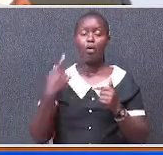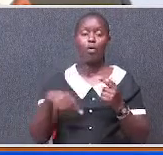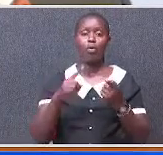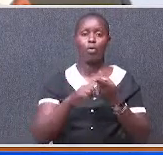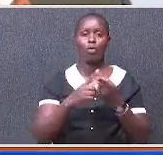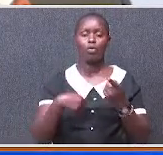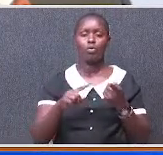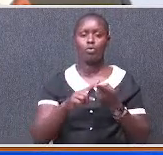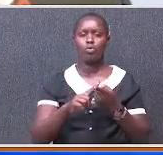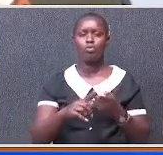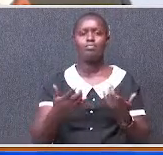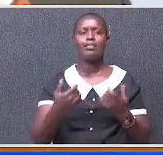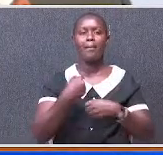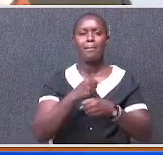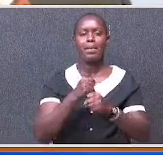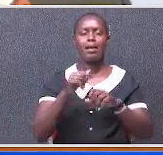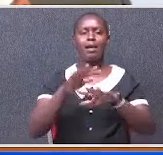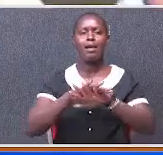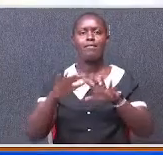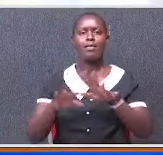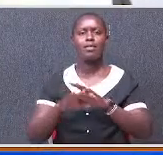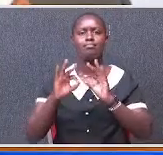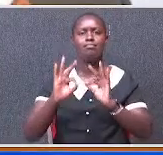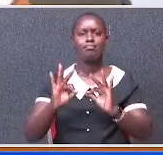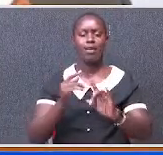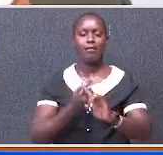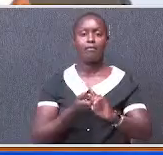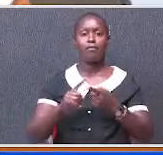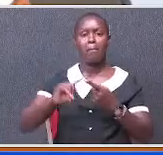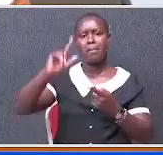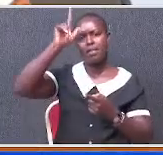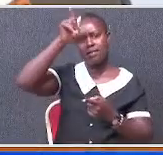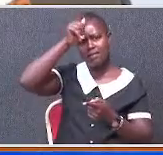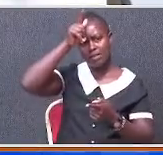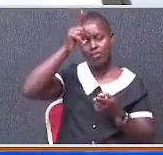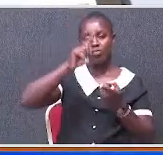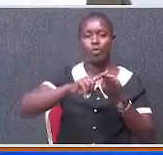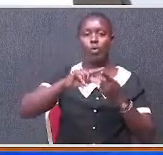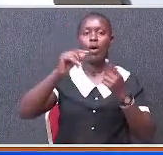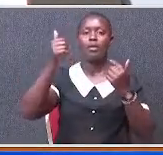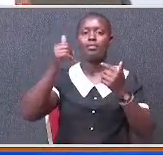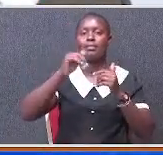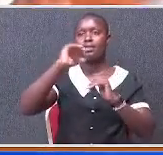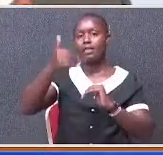mzima kuanzia mashinani mpaka huko juu.